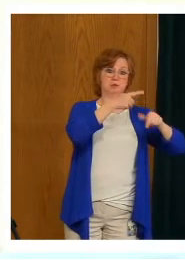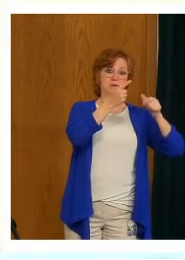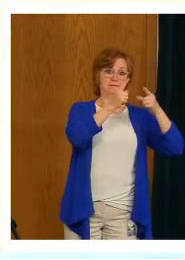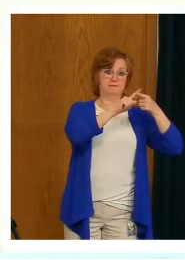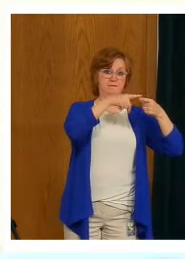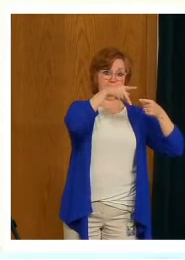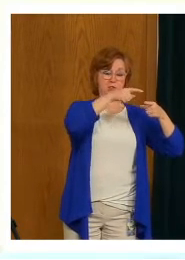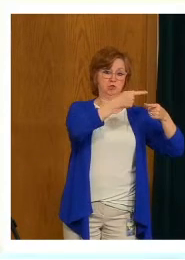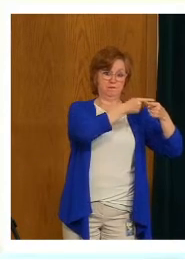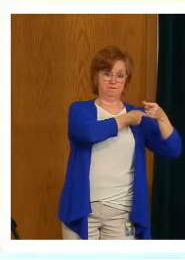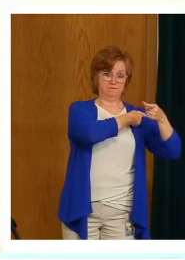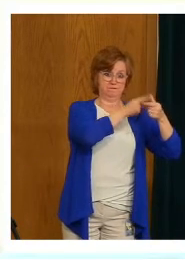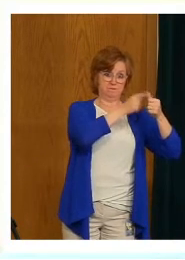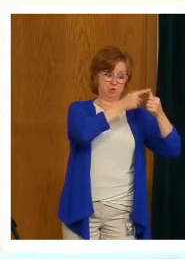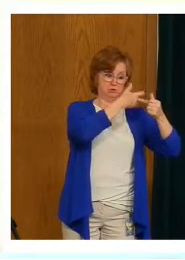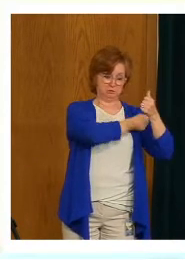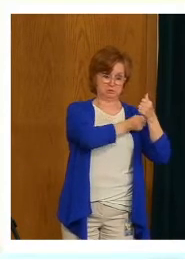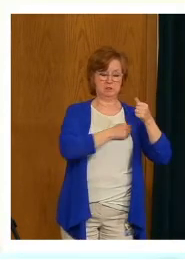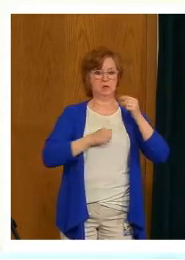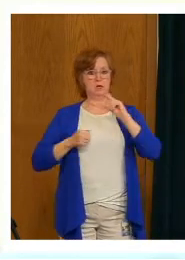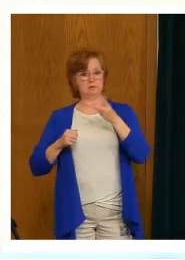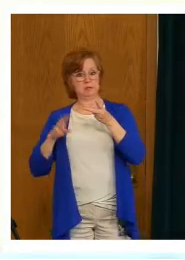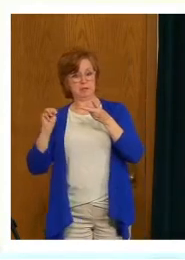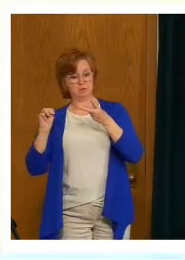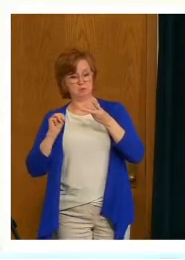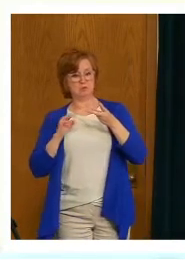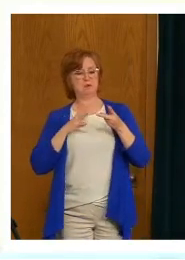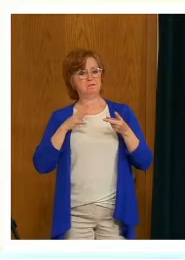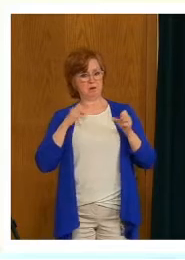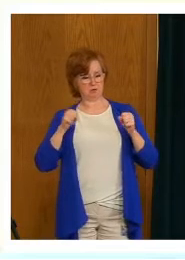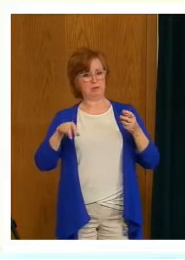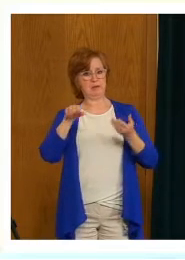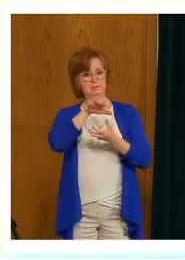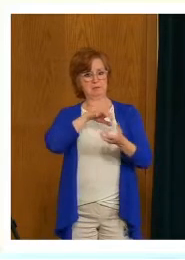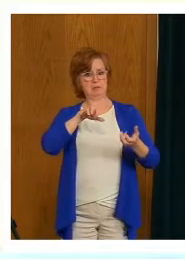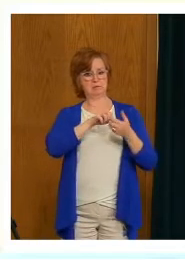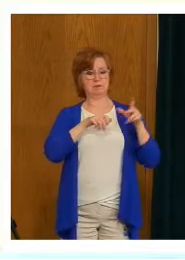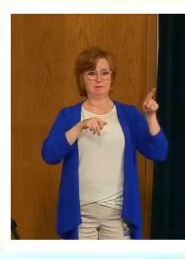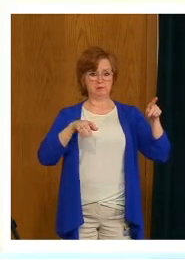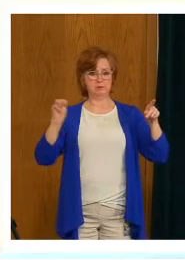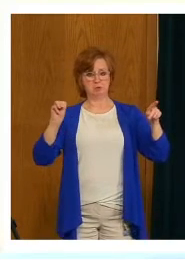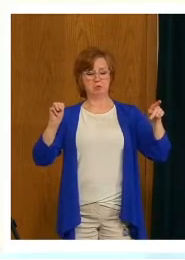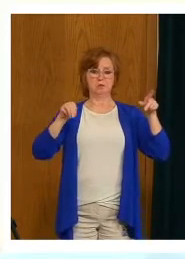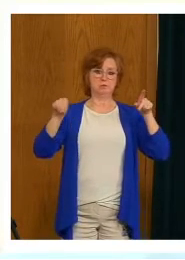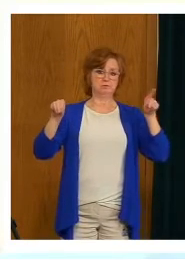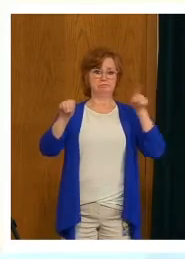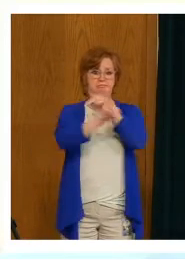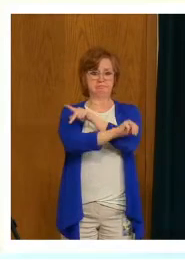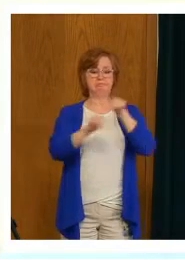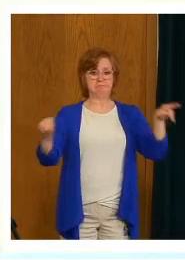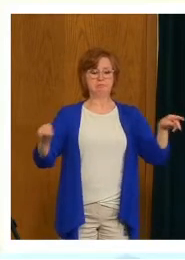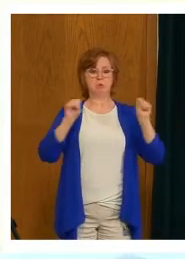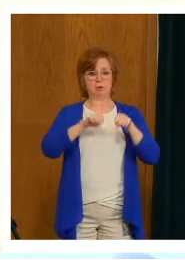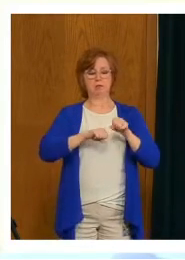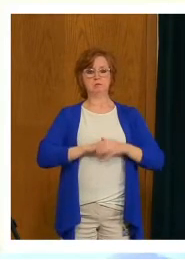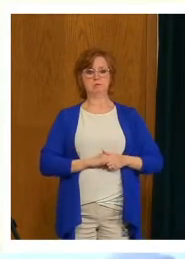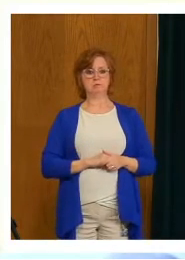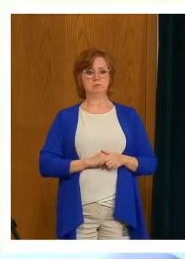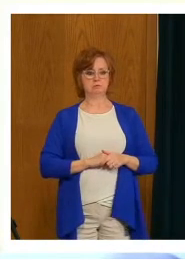first dose. So that's, established and supported as well, both in Canada and other parts of the world.